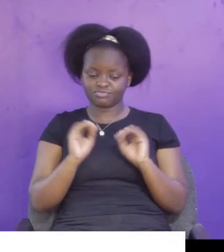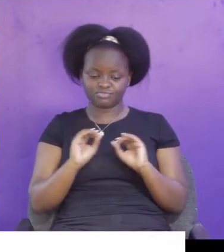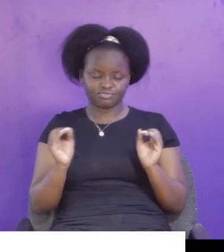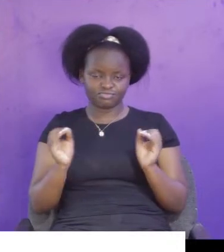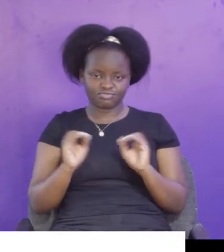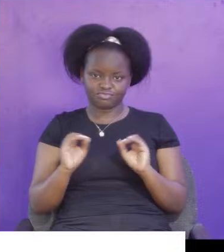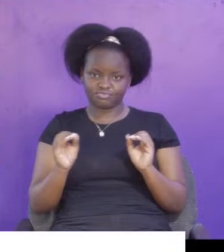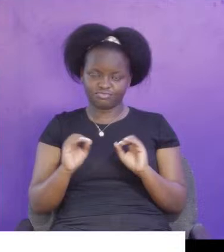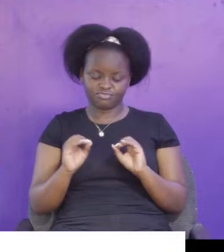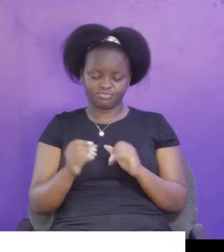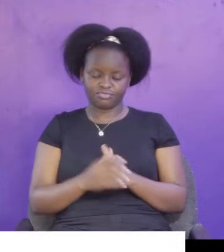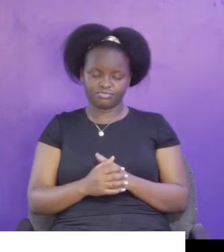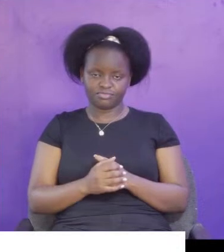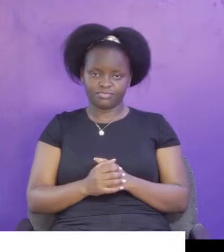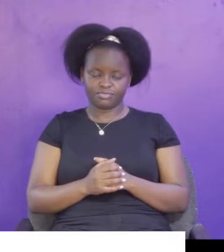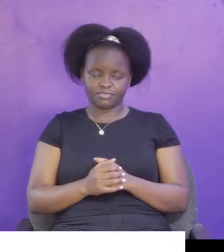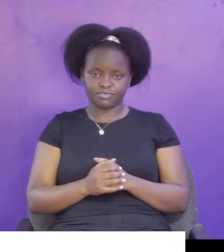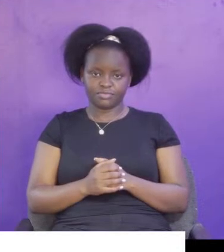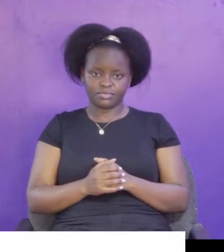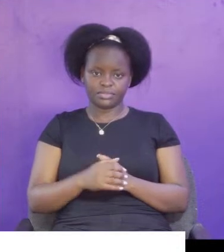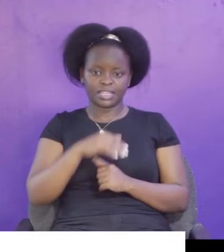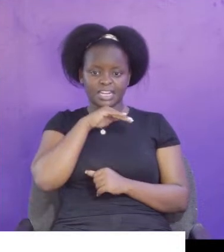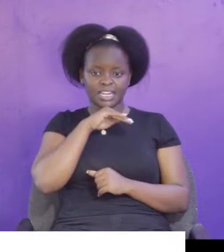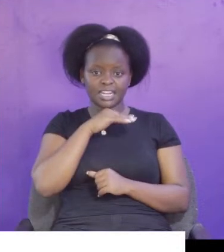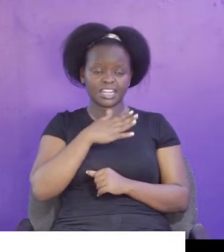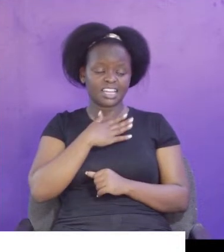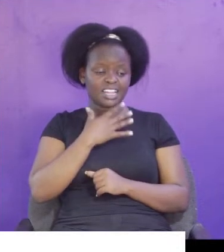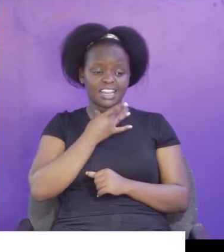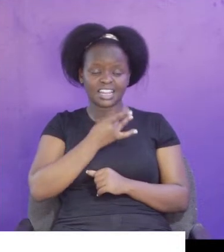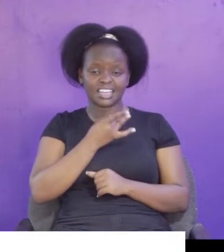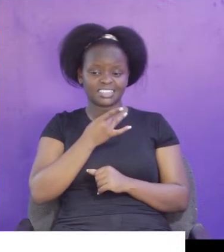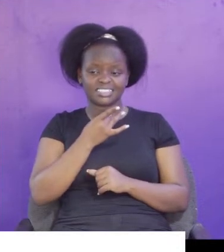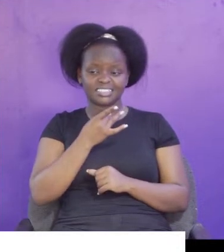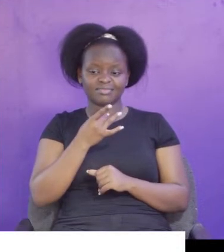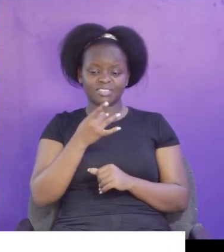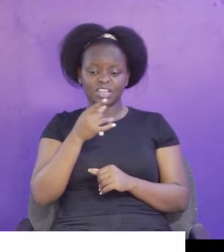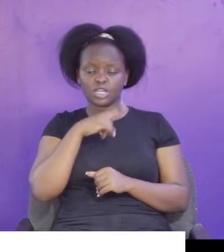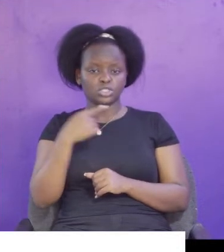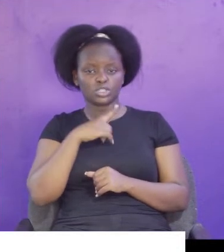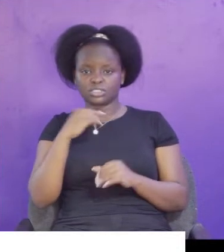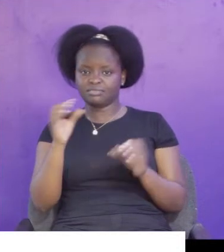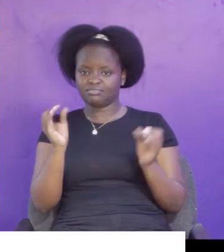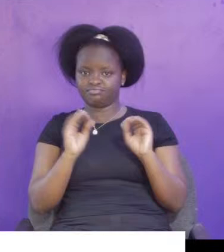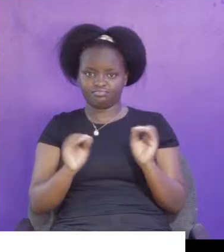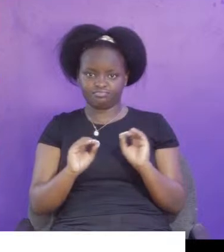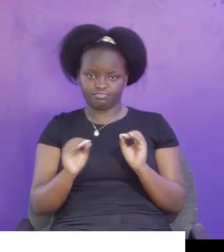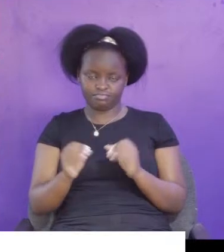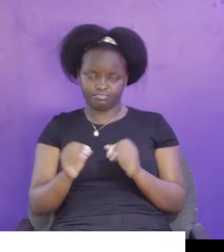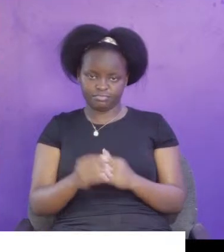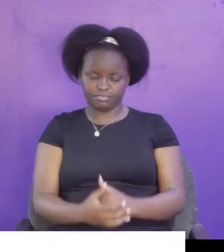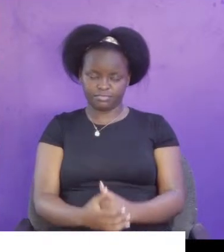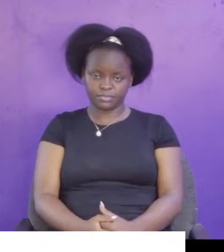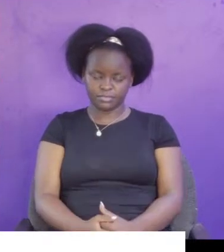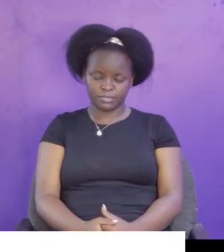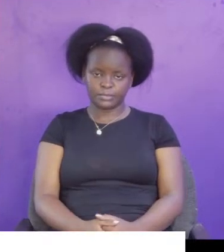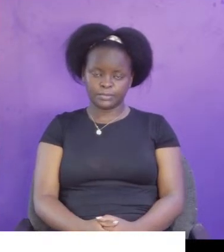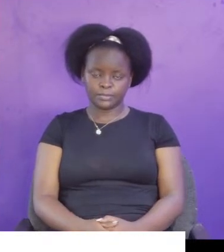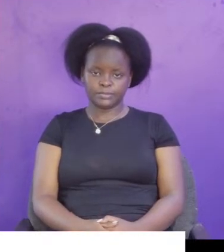mediocrity. Raila did not want mediocrity.